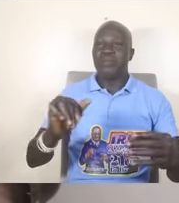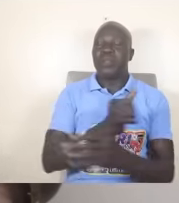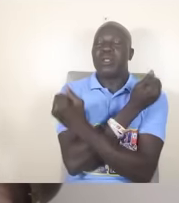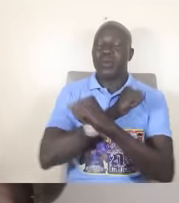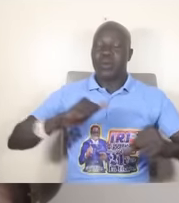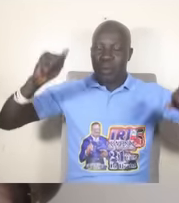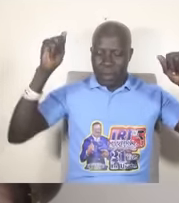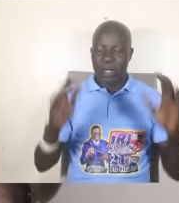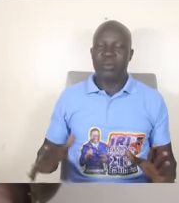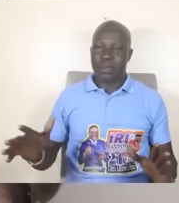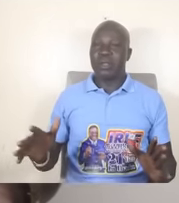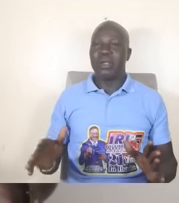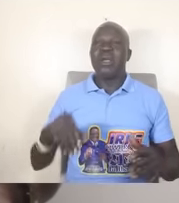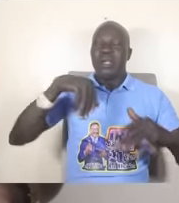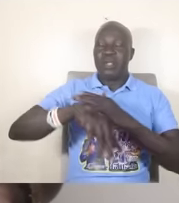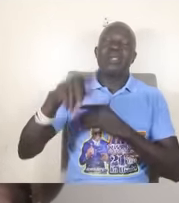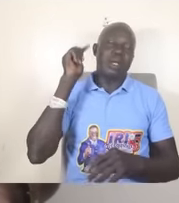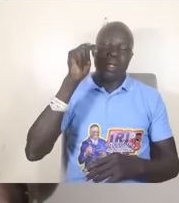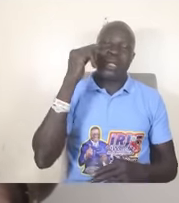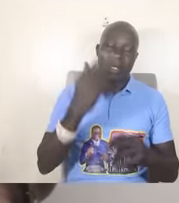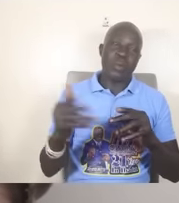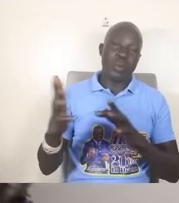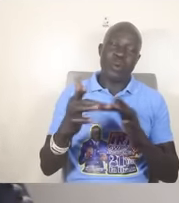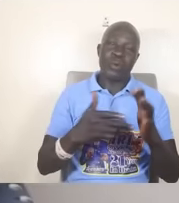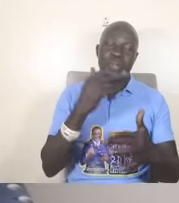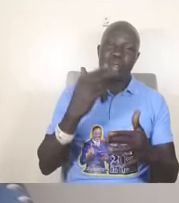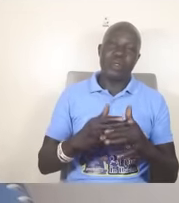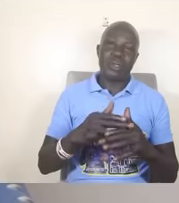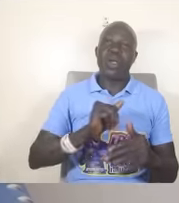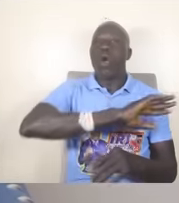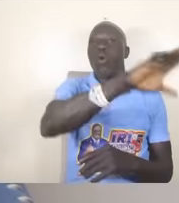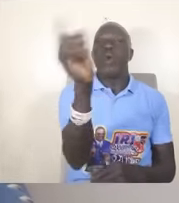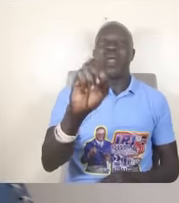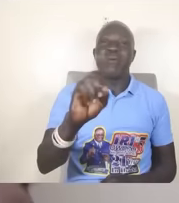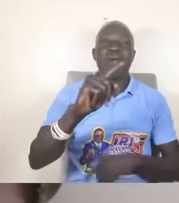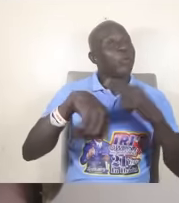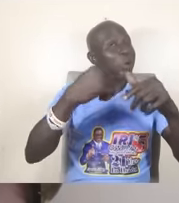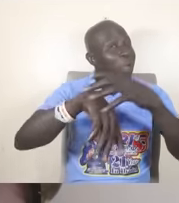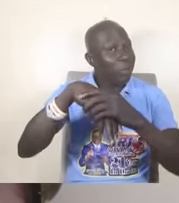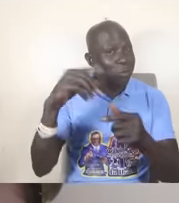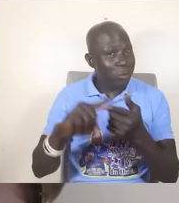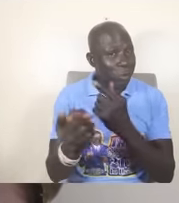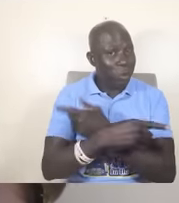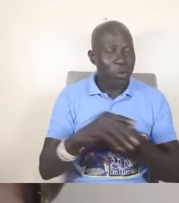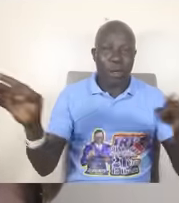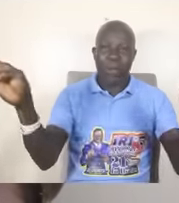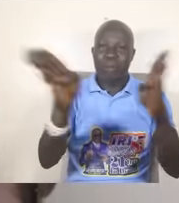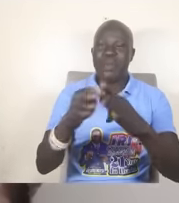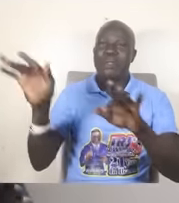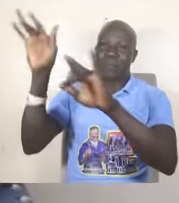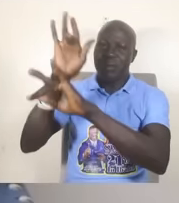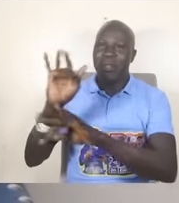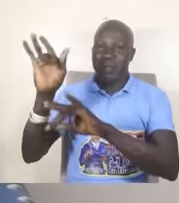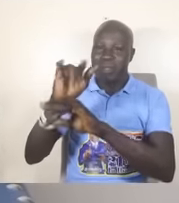máa sọ ọ́ di ẹlẹ́yìn. Amen. In the name of Jesus. Amen. Gbogbo bí o bá jáde lọ. O lọ kan àánú ni.